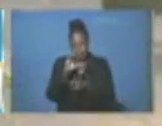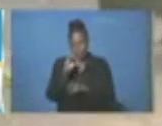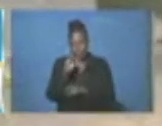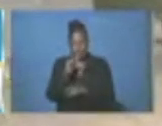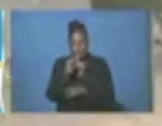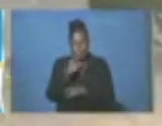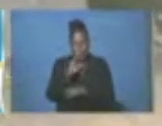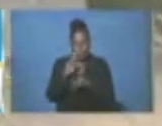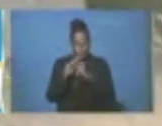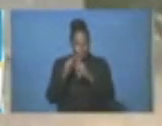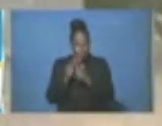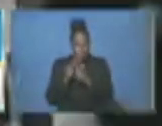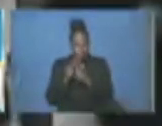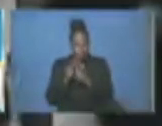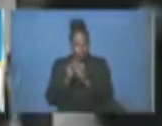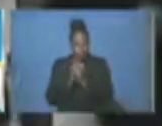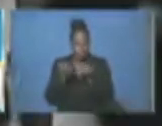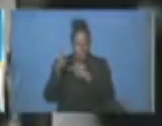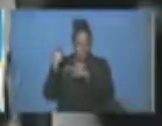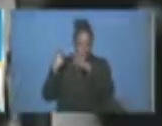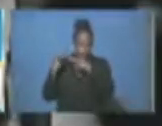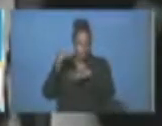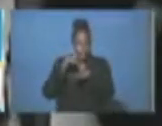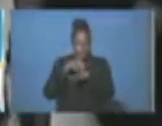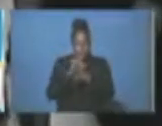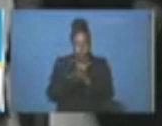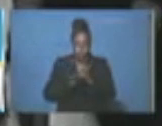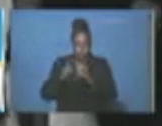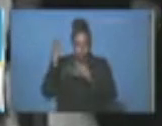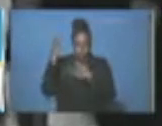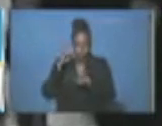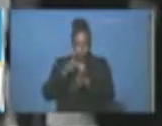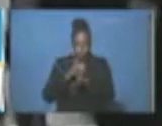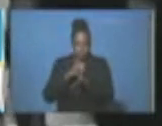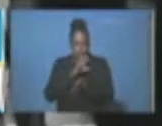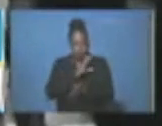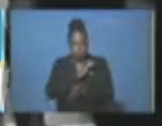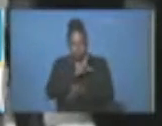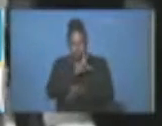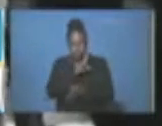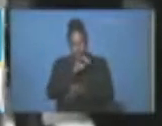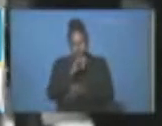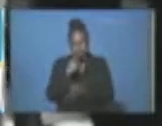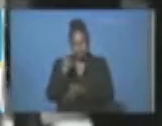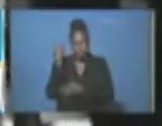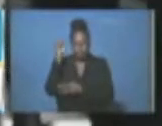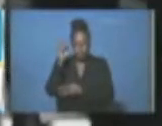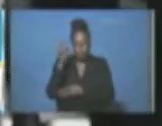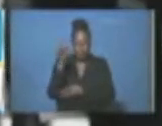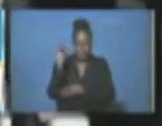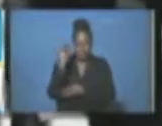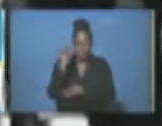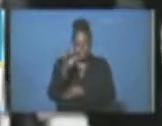Party. Associate Professor of History at the University of the Bahamas, Dr. Christopher Curry, says the general strike of